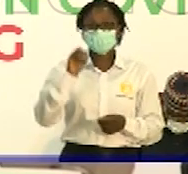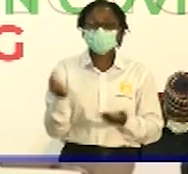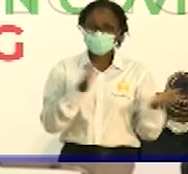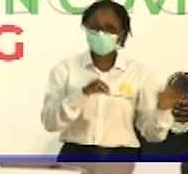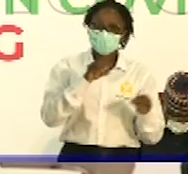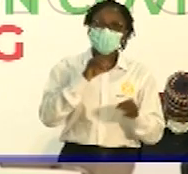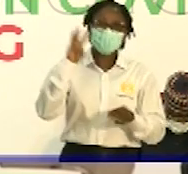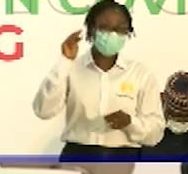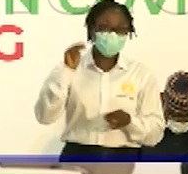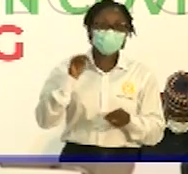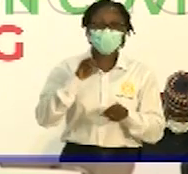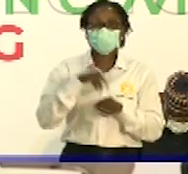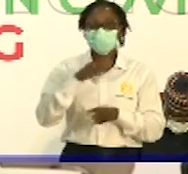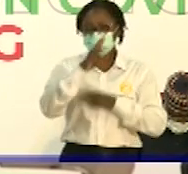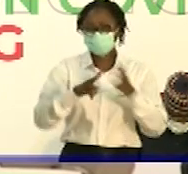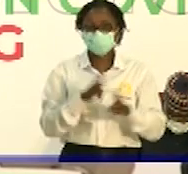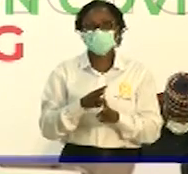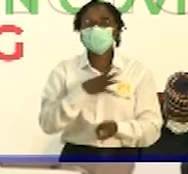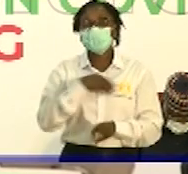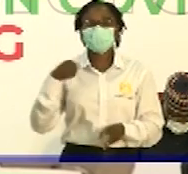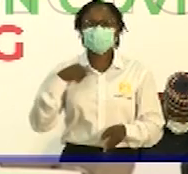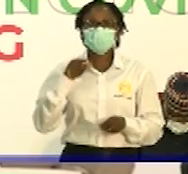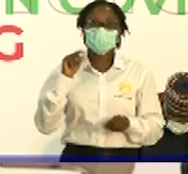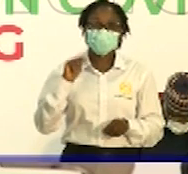a threat to our way of life.